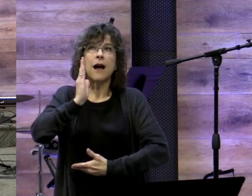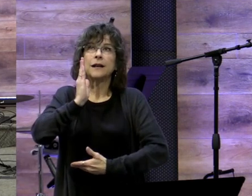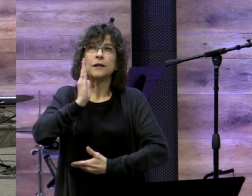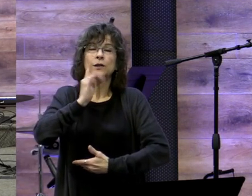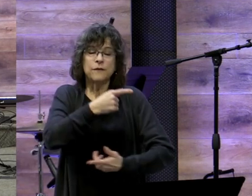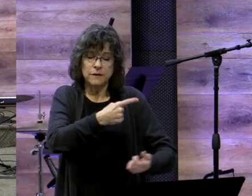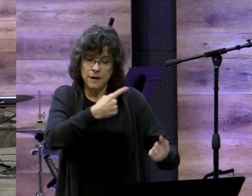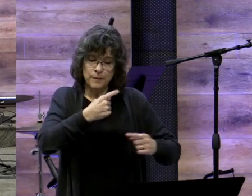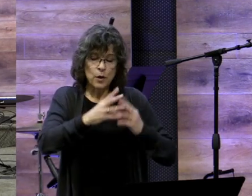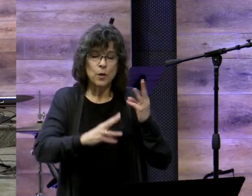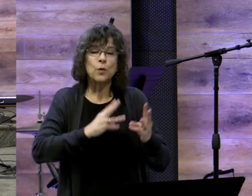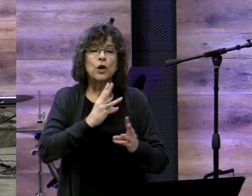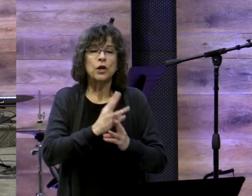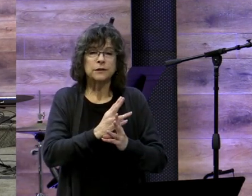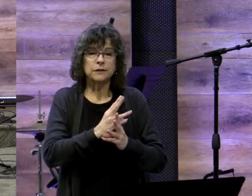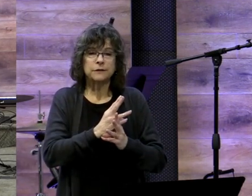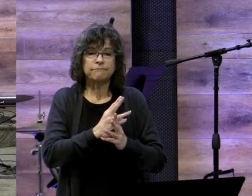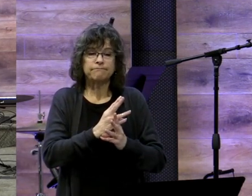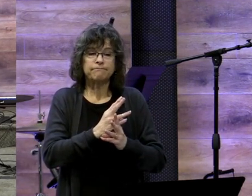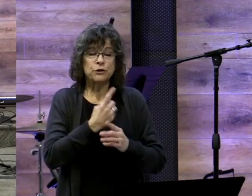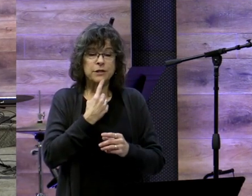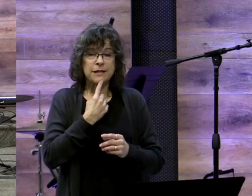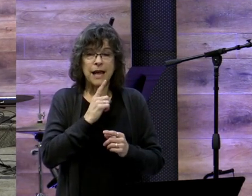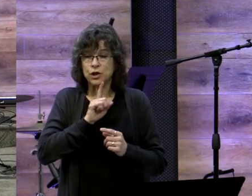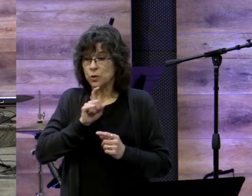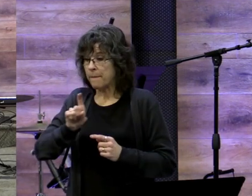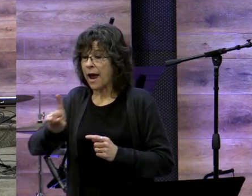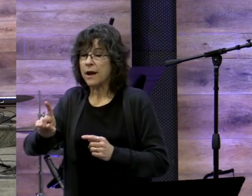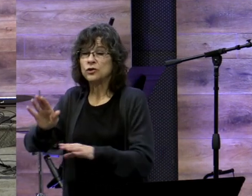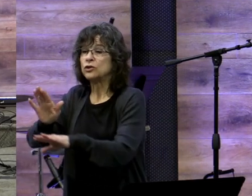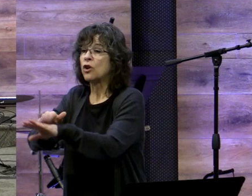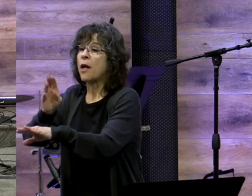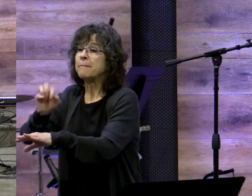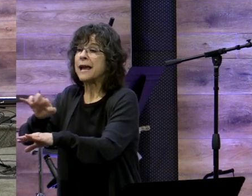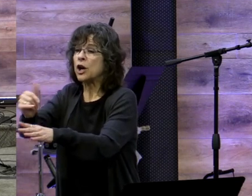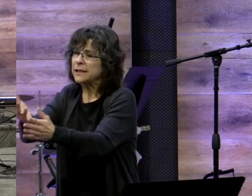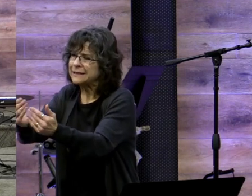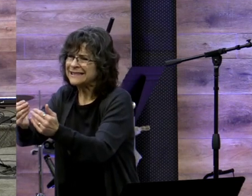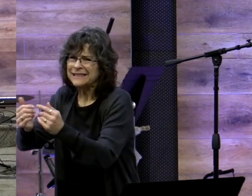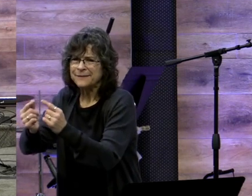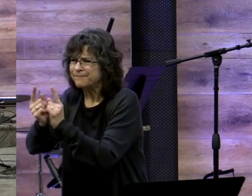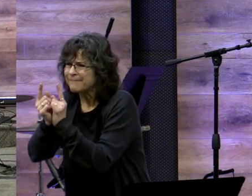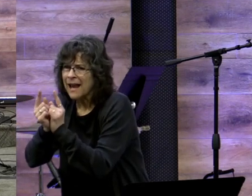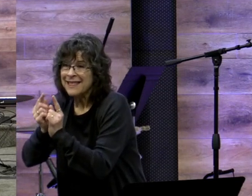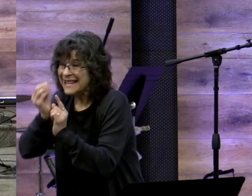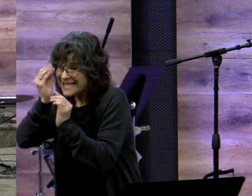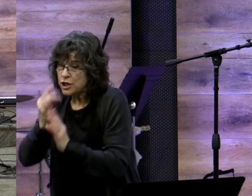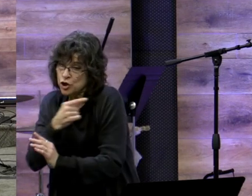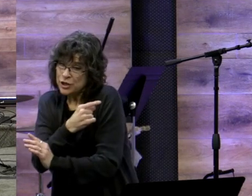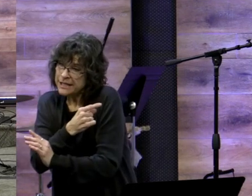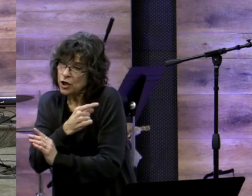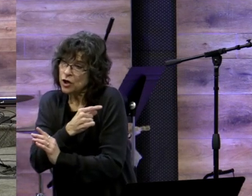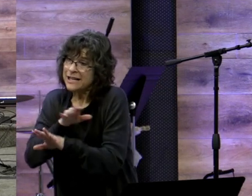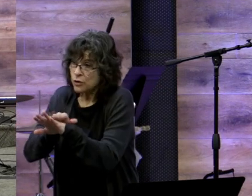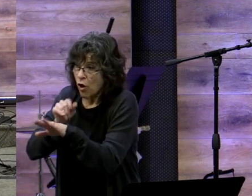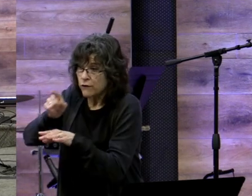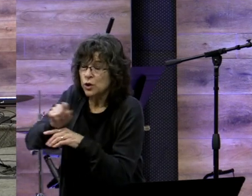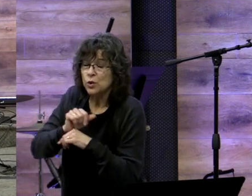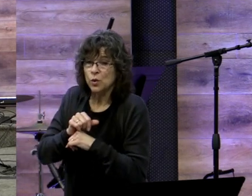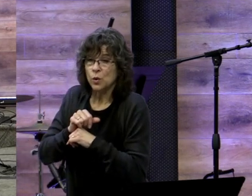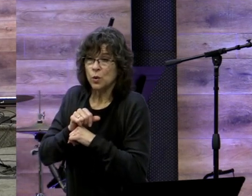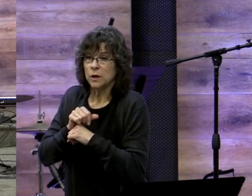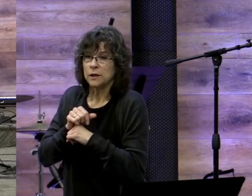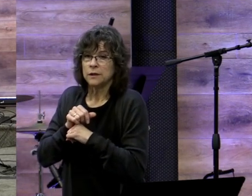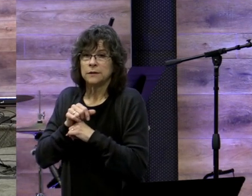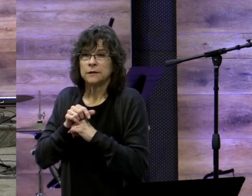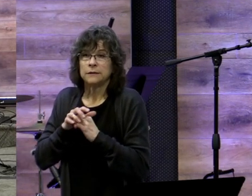world. When she had said this, she went and called her sister Mary, saying in private, the teacher is here and he is calling for you. And when she